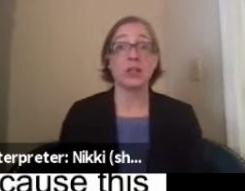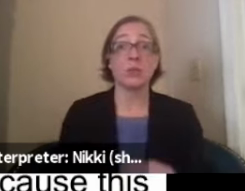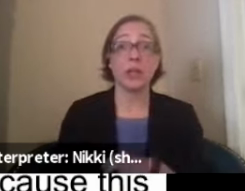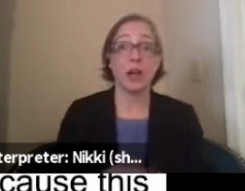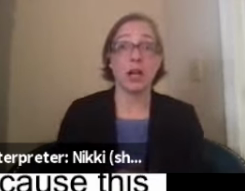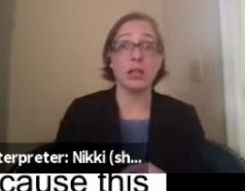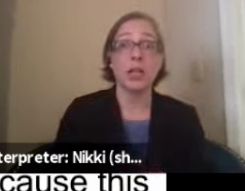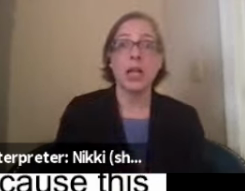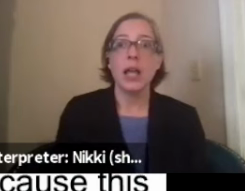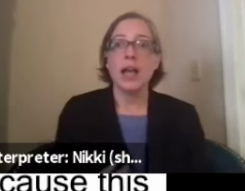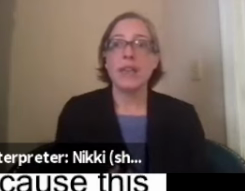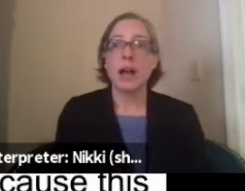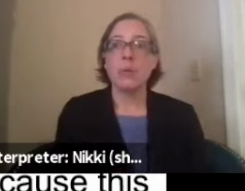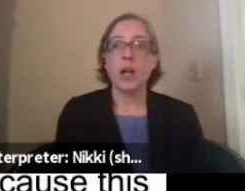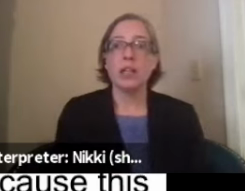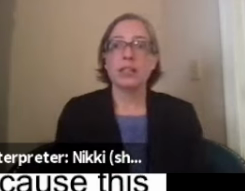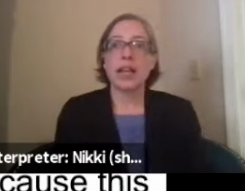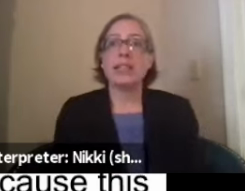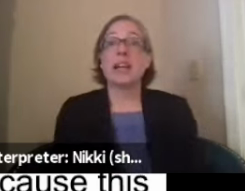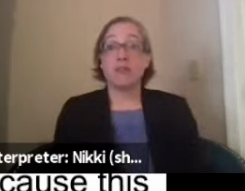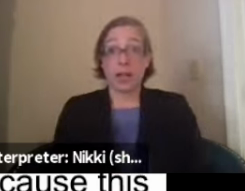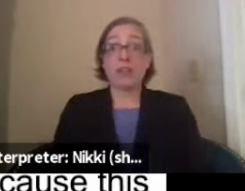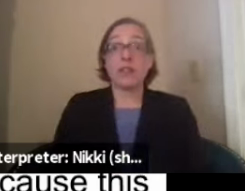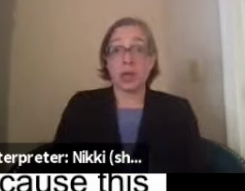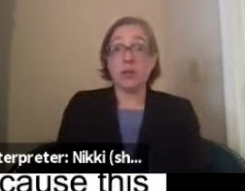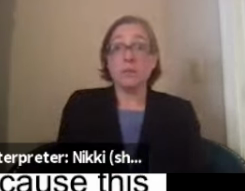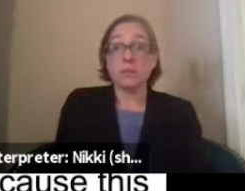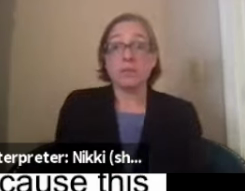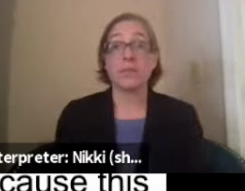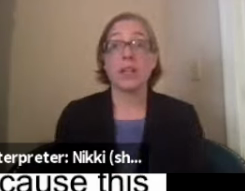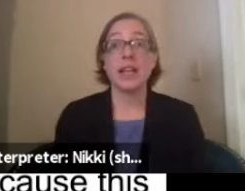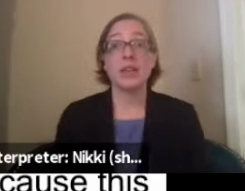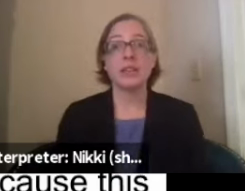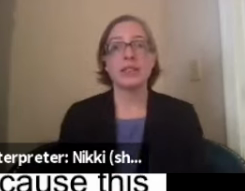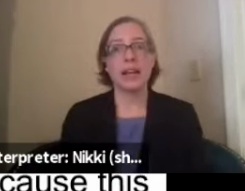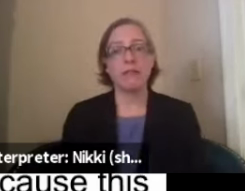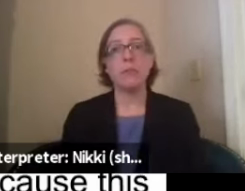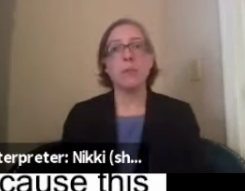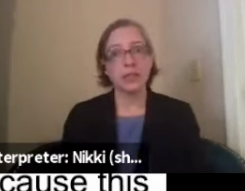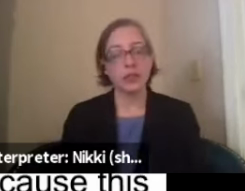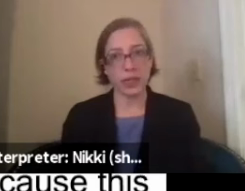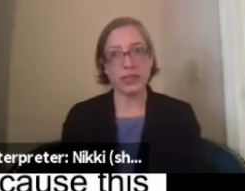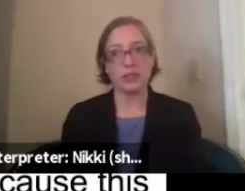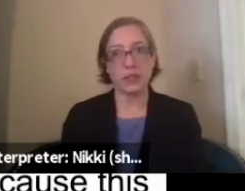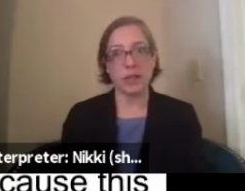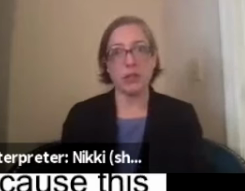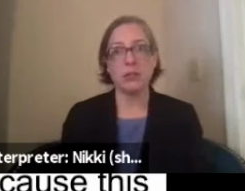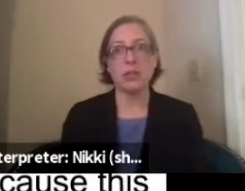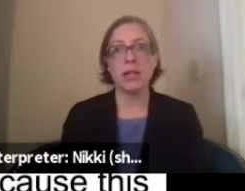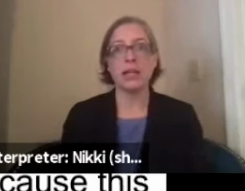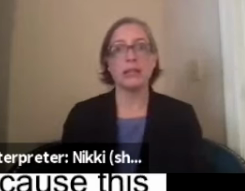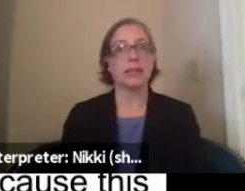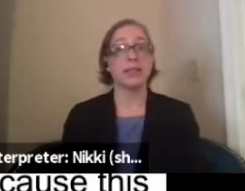and then went on. That was a deaf Black female. Now, this deaf mixed race